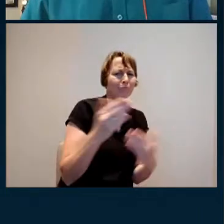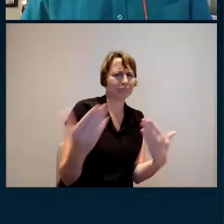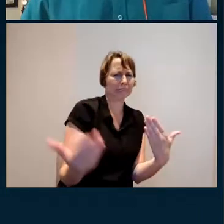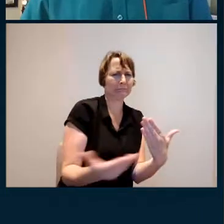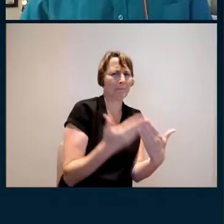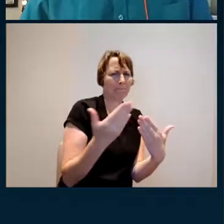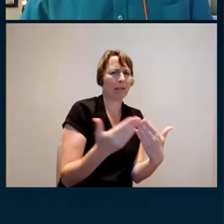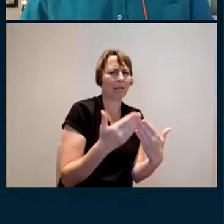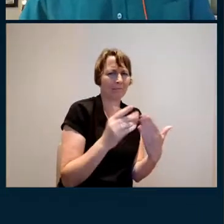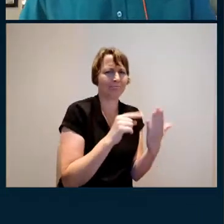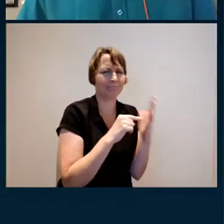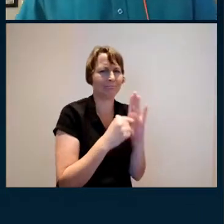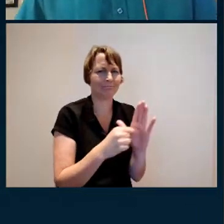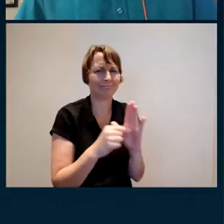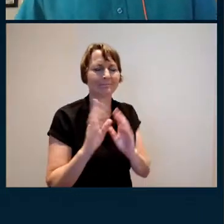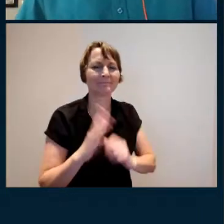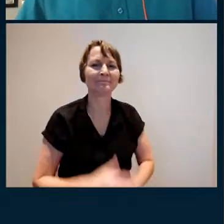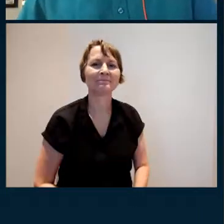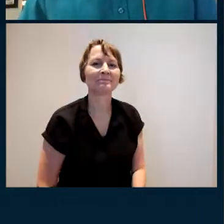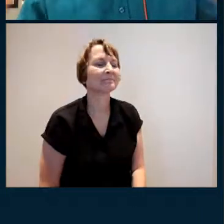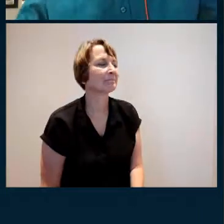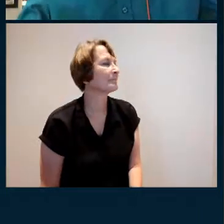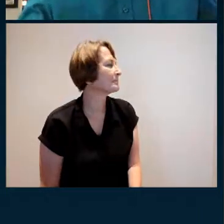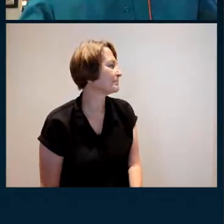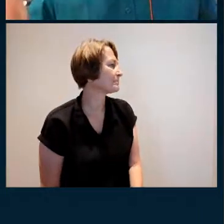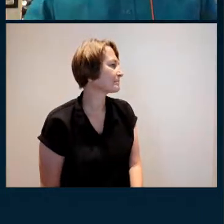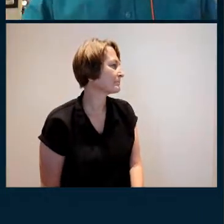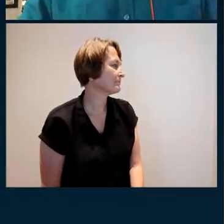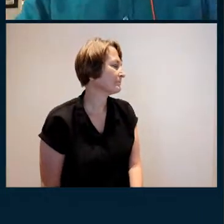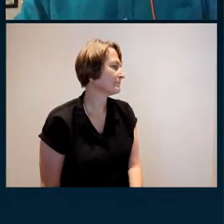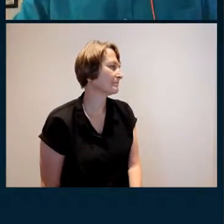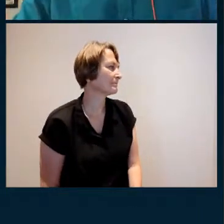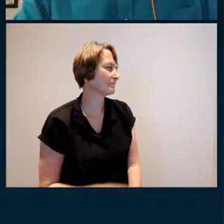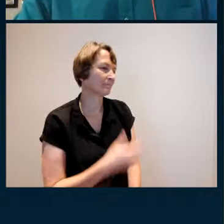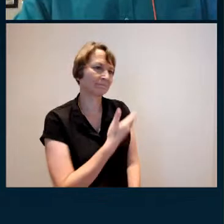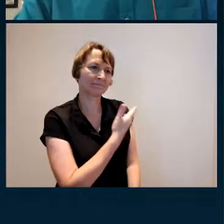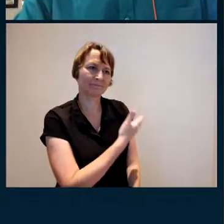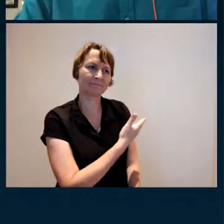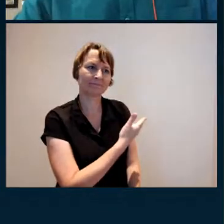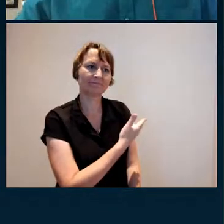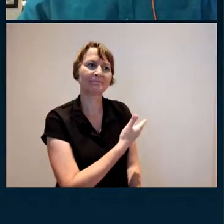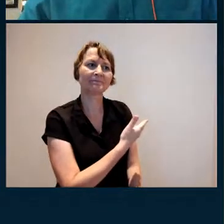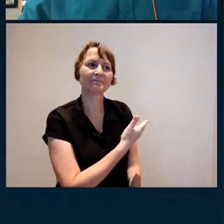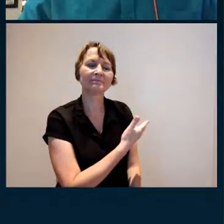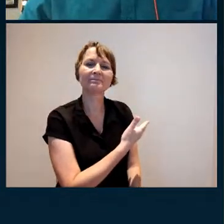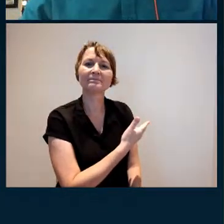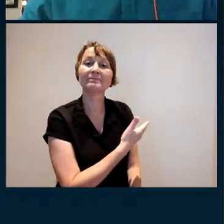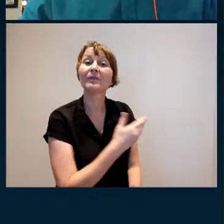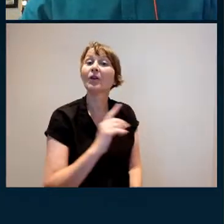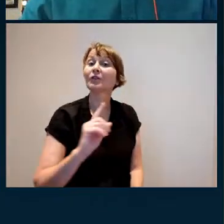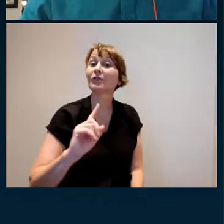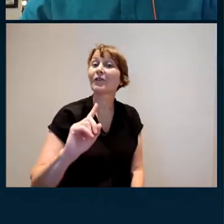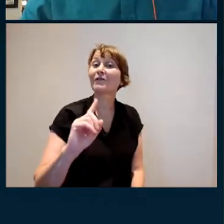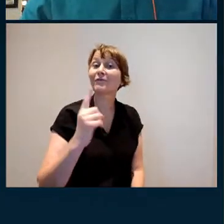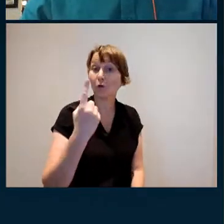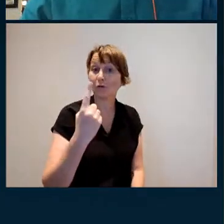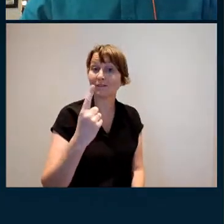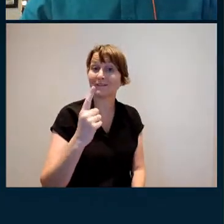yep, still running. I'm going to start with Hello World in Project Ty. So I'm going to do it from the command line. I could